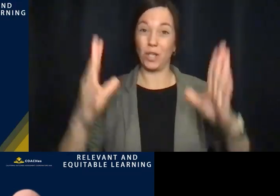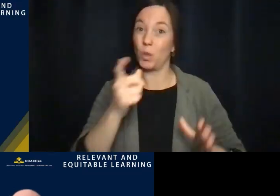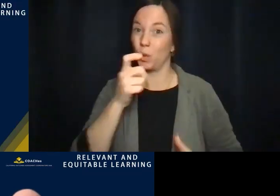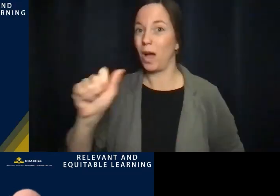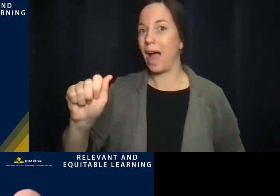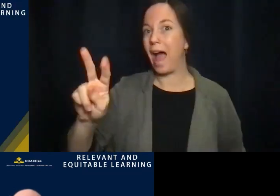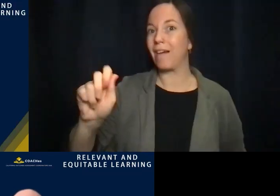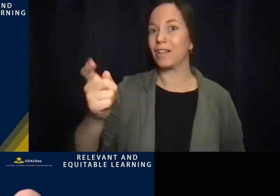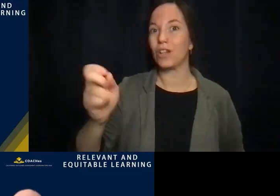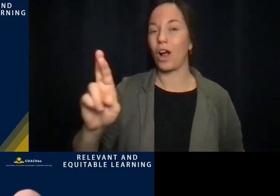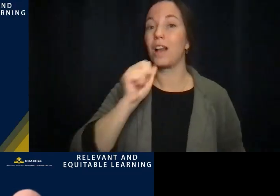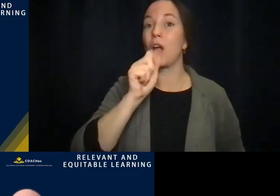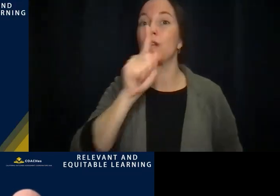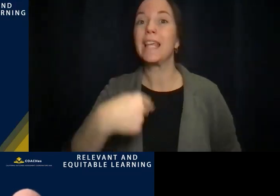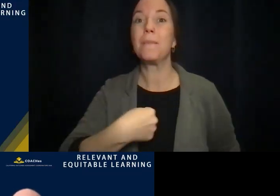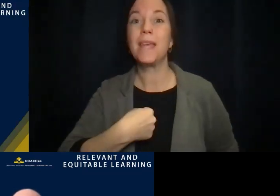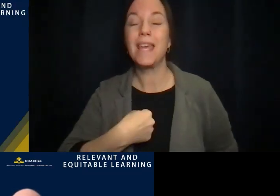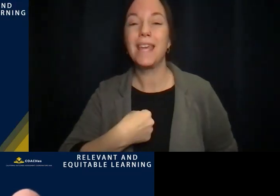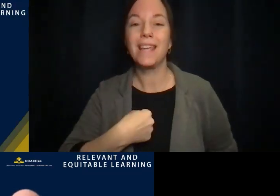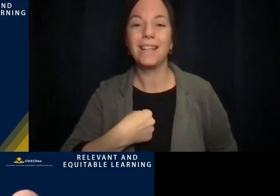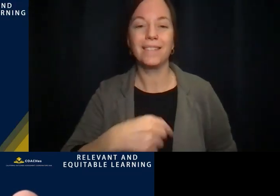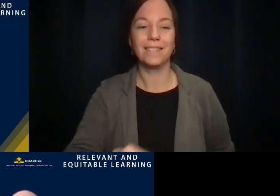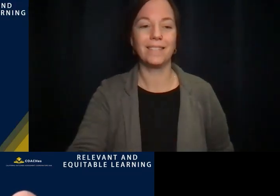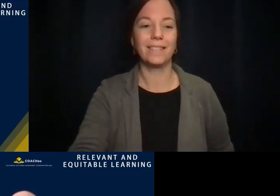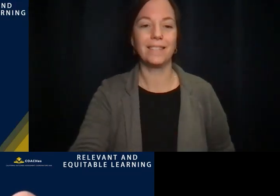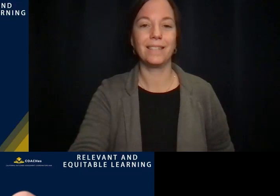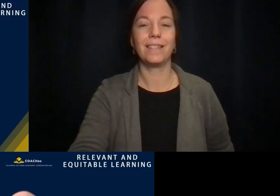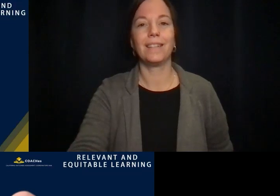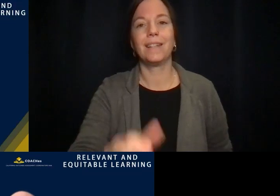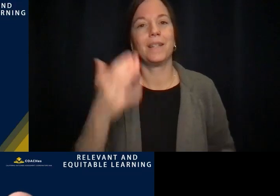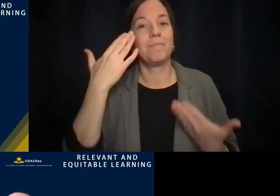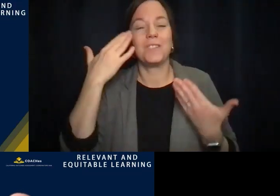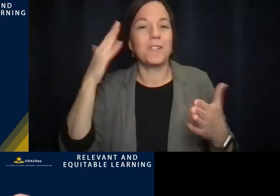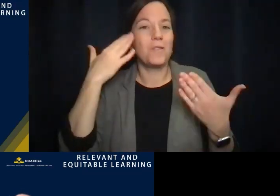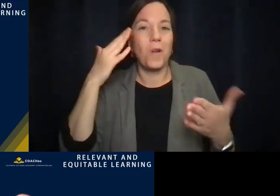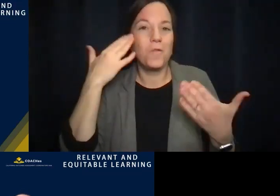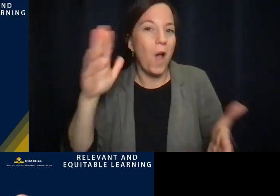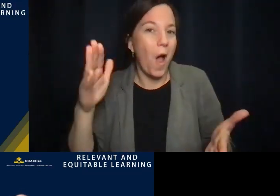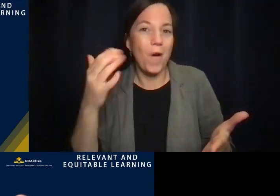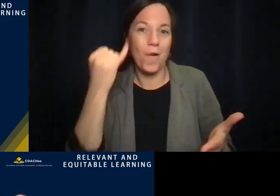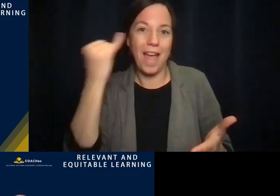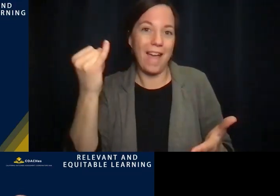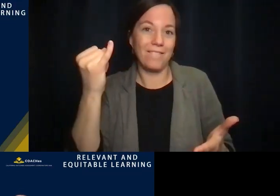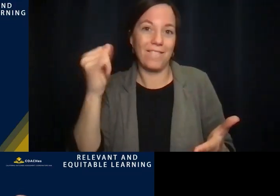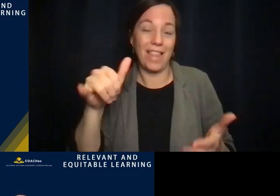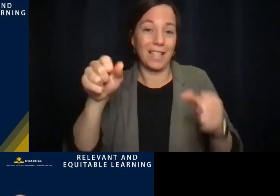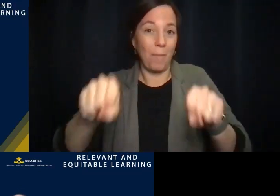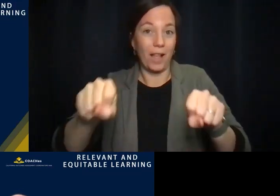not really me. It's just my AI image here. Who knows? Those things are quite possible